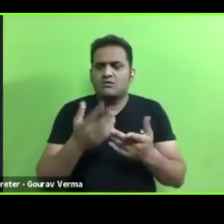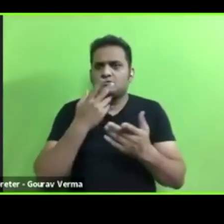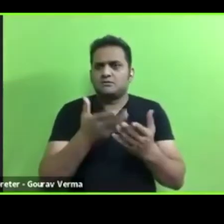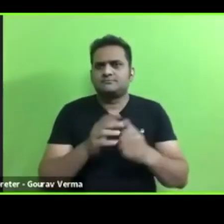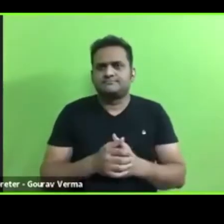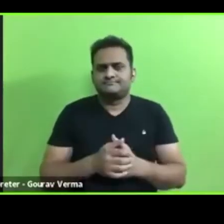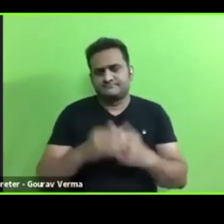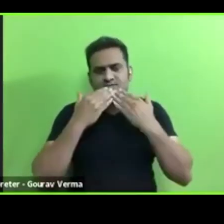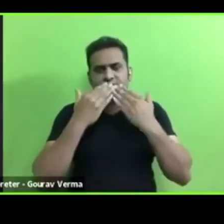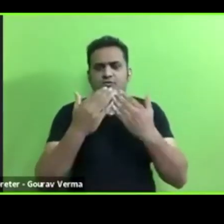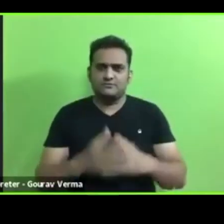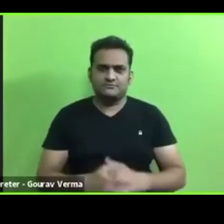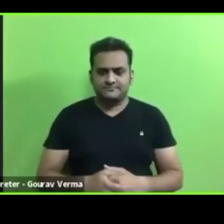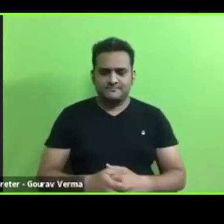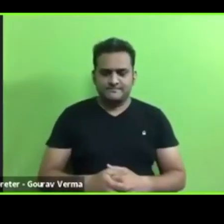much.